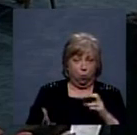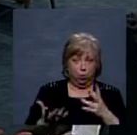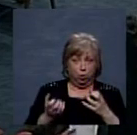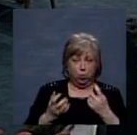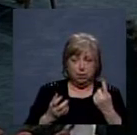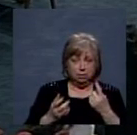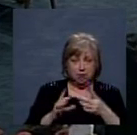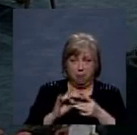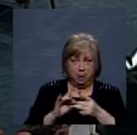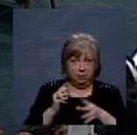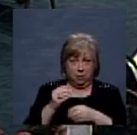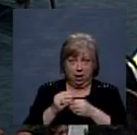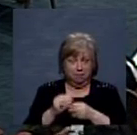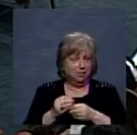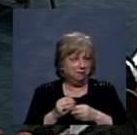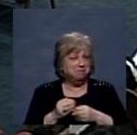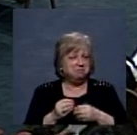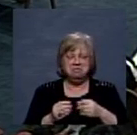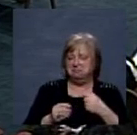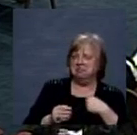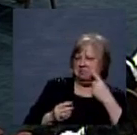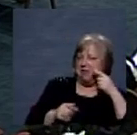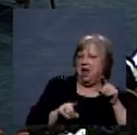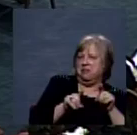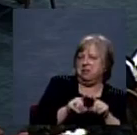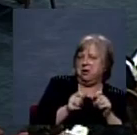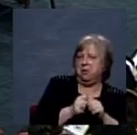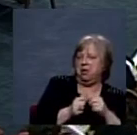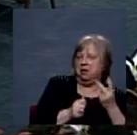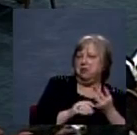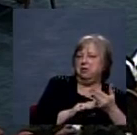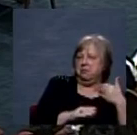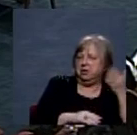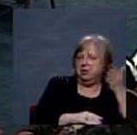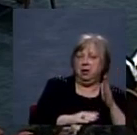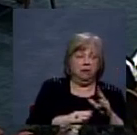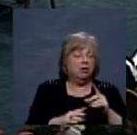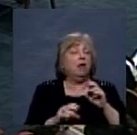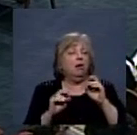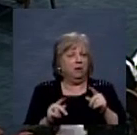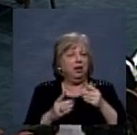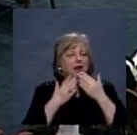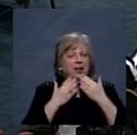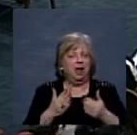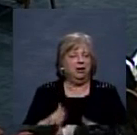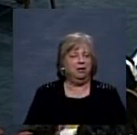I concur. You concur with the two previous speakers? Okay, very good. Thank you.